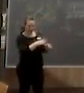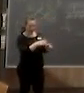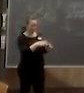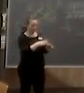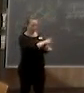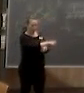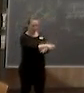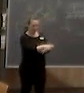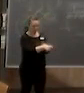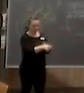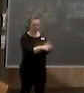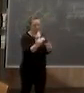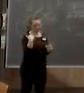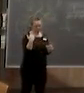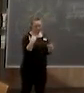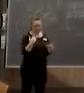only difference is that